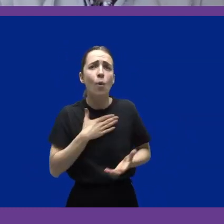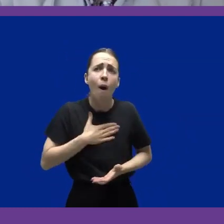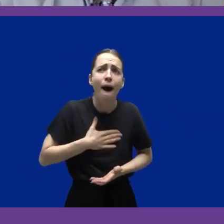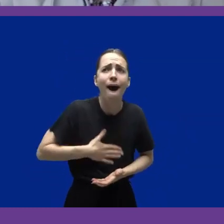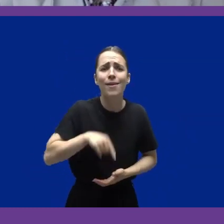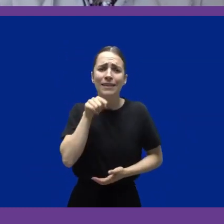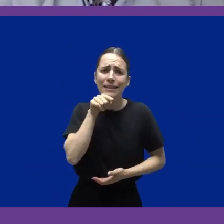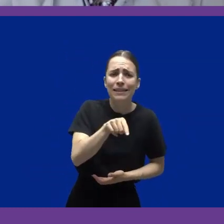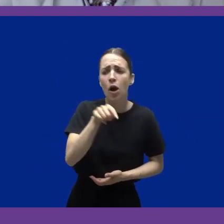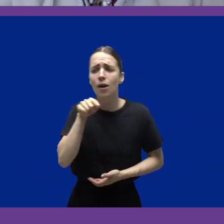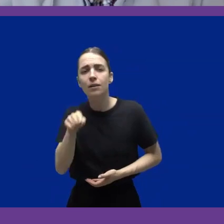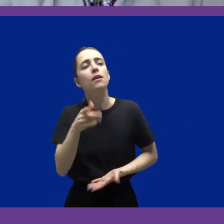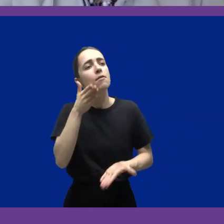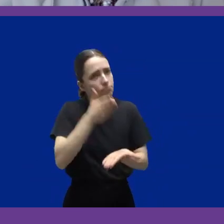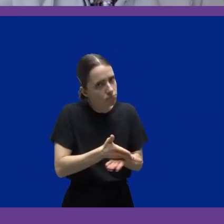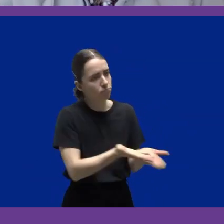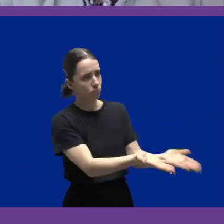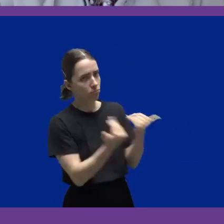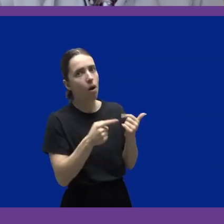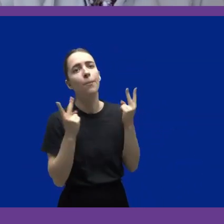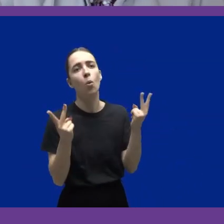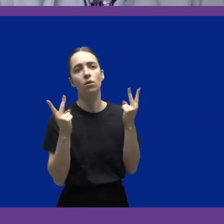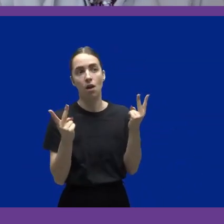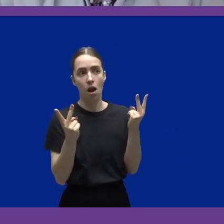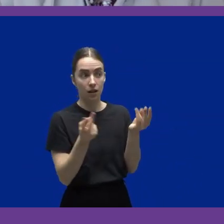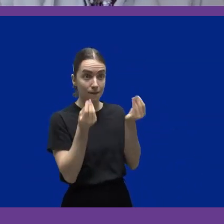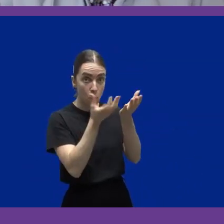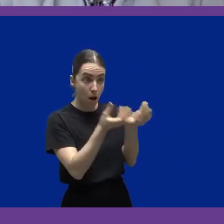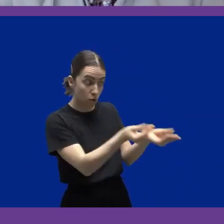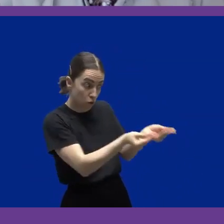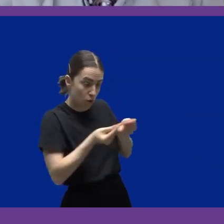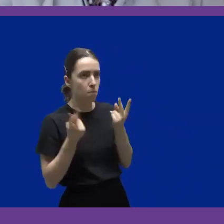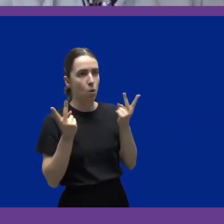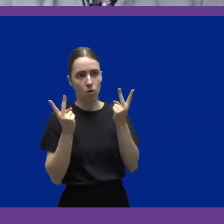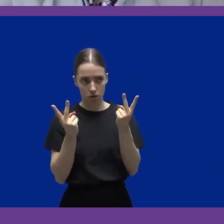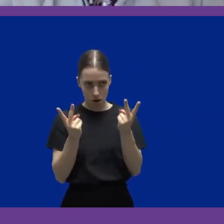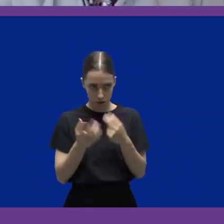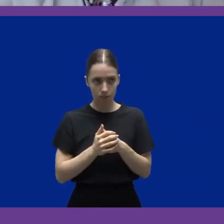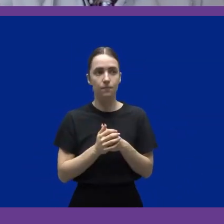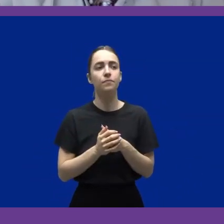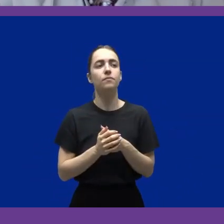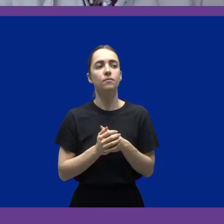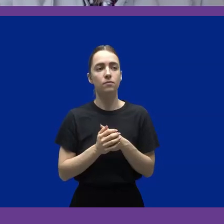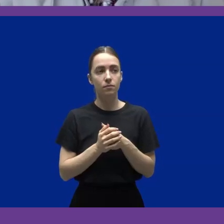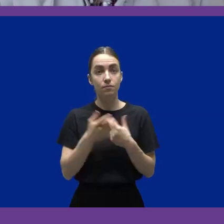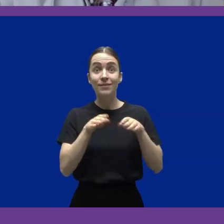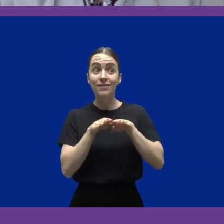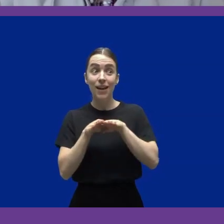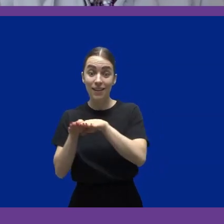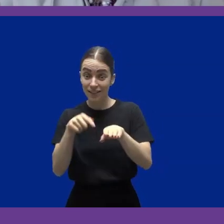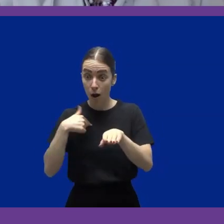through civil society representation in the bodies developing the standards, the European standardization